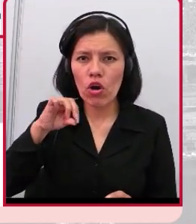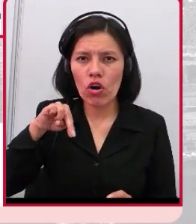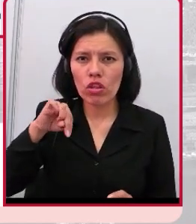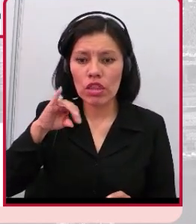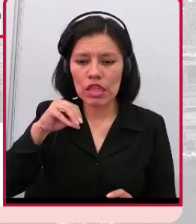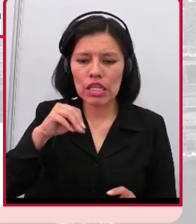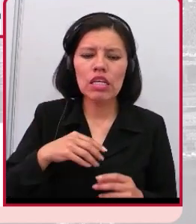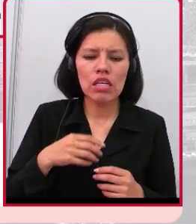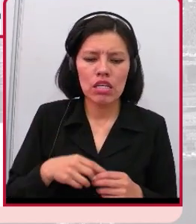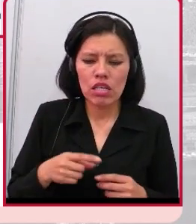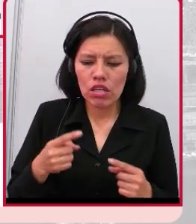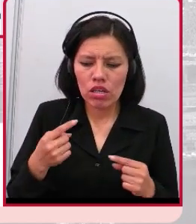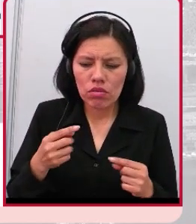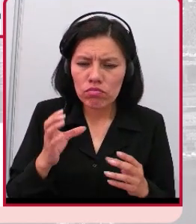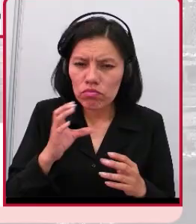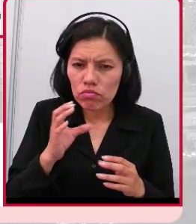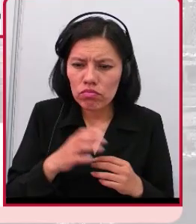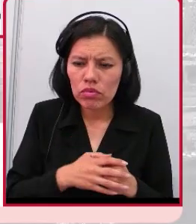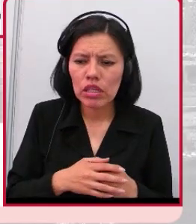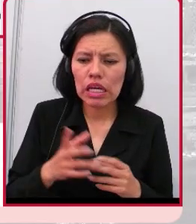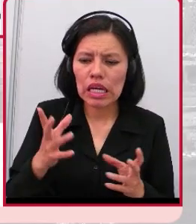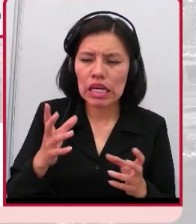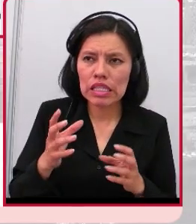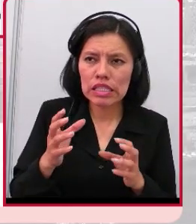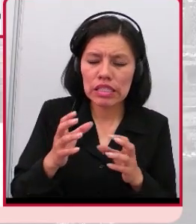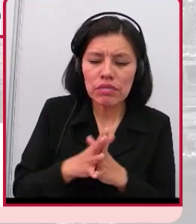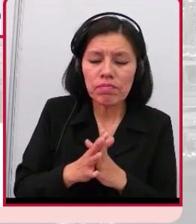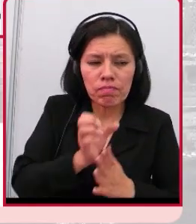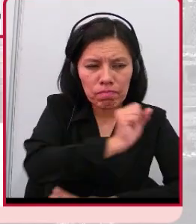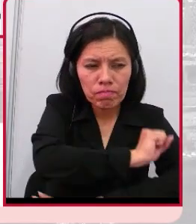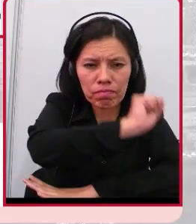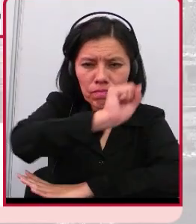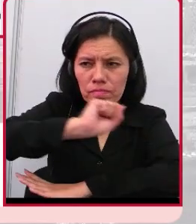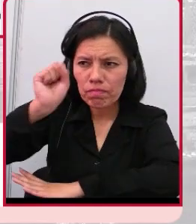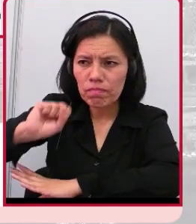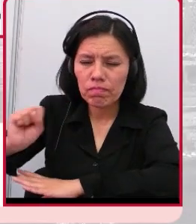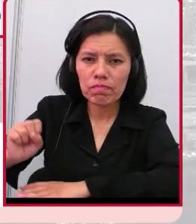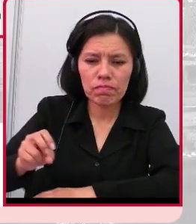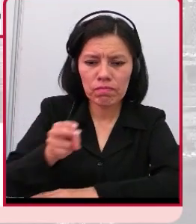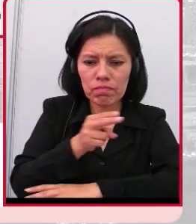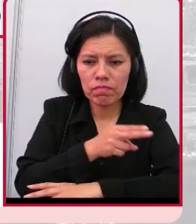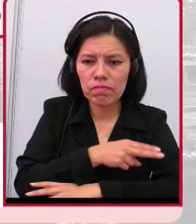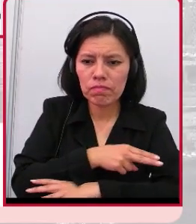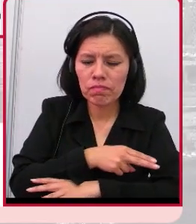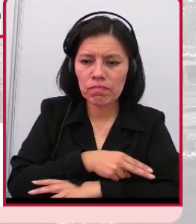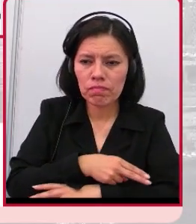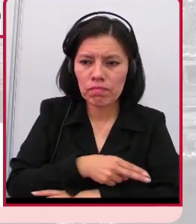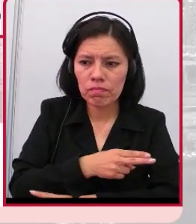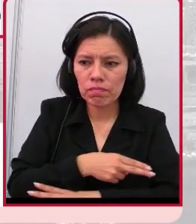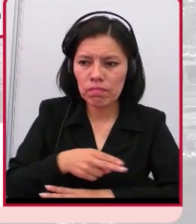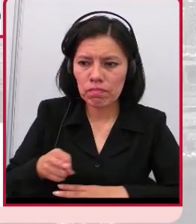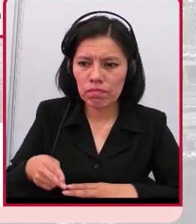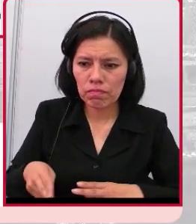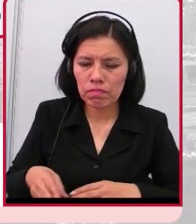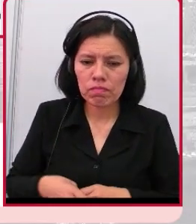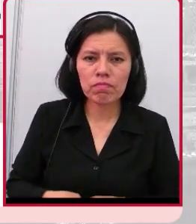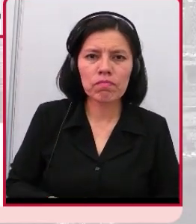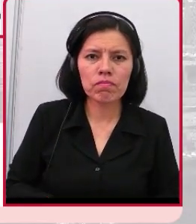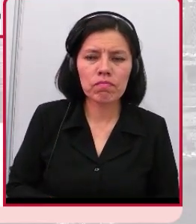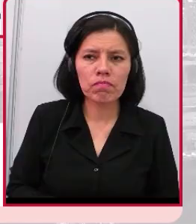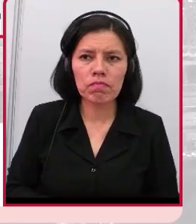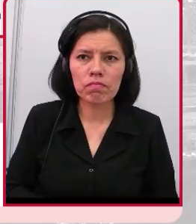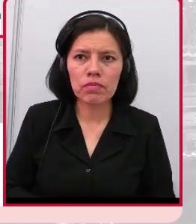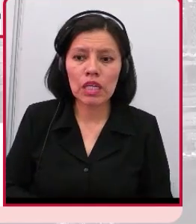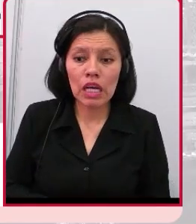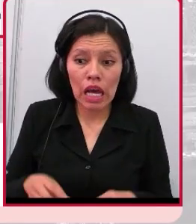From his different trips to Peru, it is located in Conchucos, Callejon, and Ancash region. We